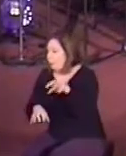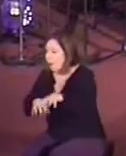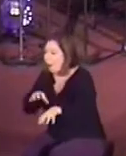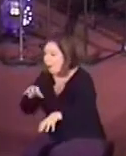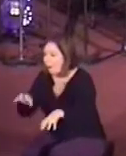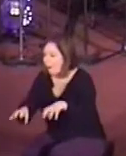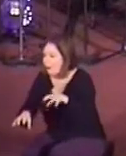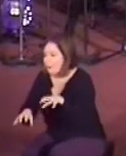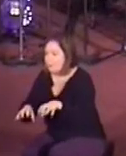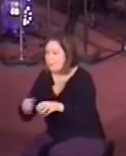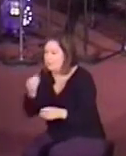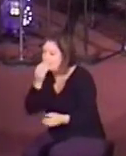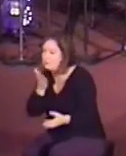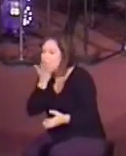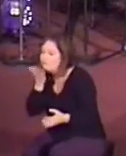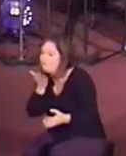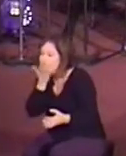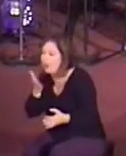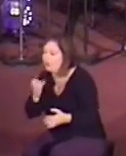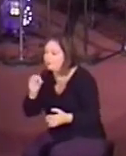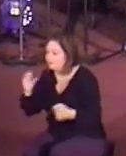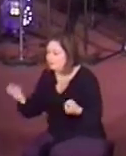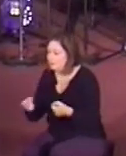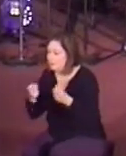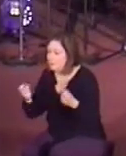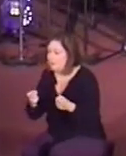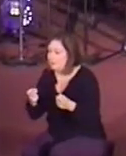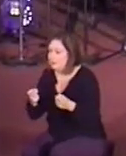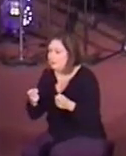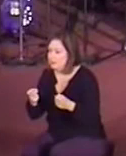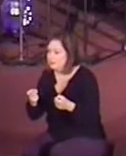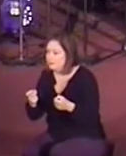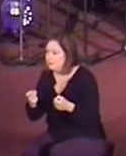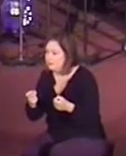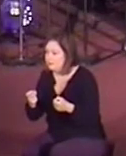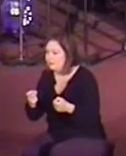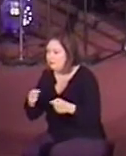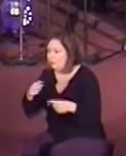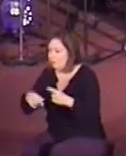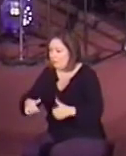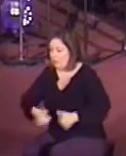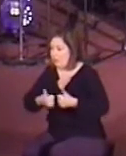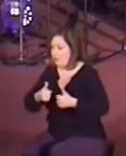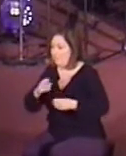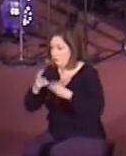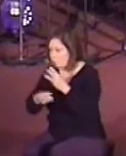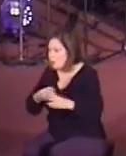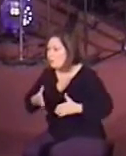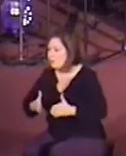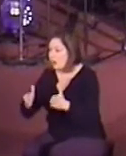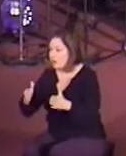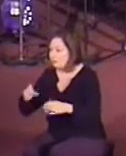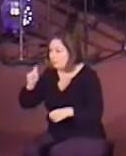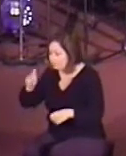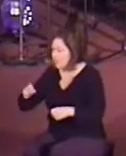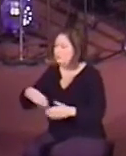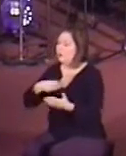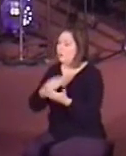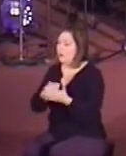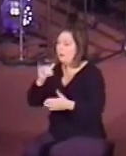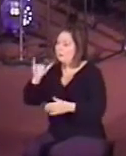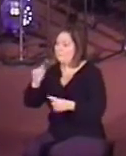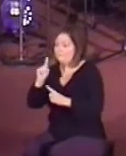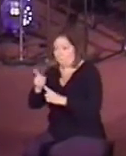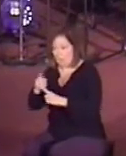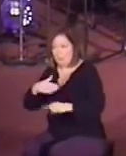and our feet, eating the grass of sinfulness as we walk according to the ways of this world. We have to reach this moment where we